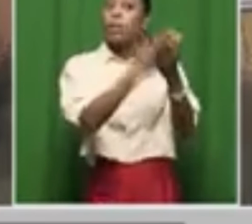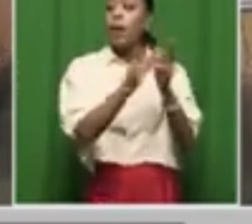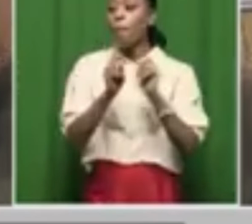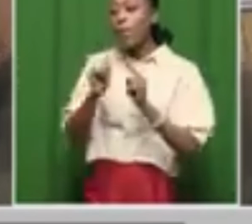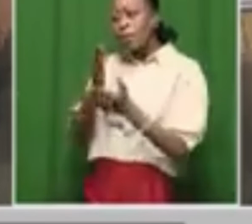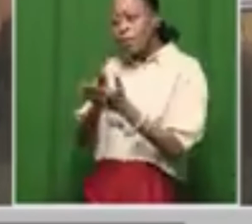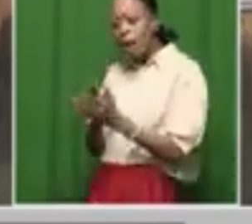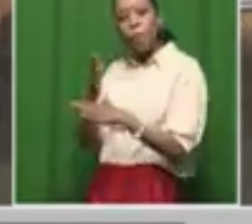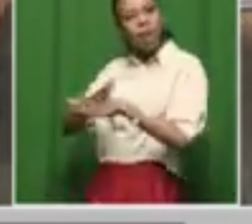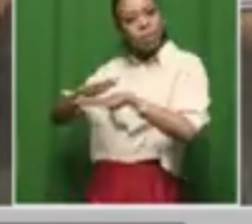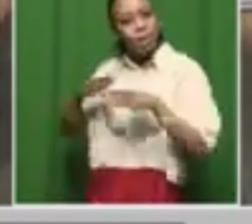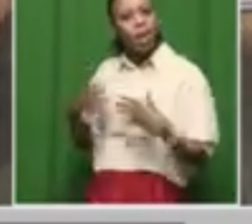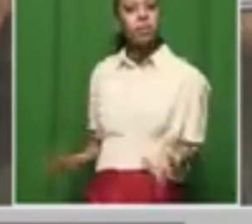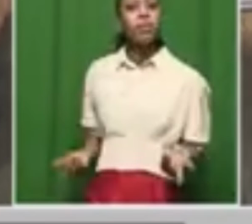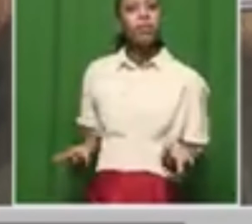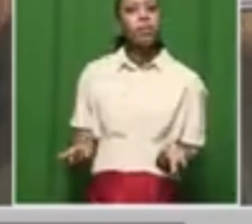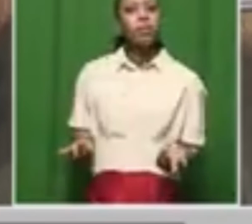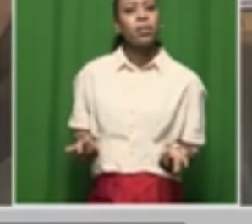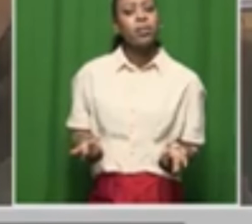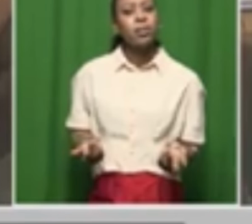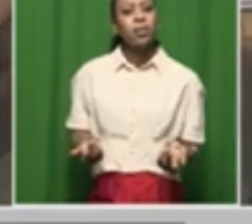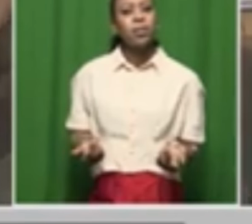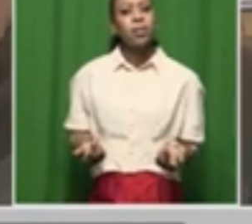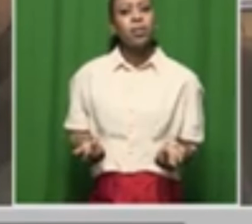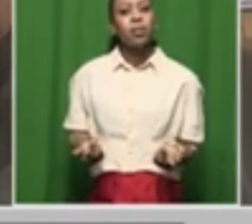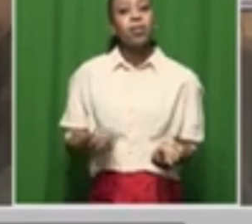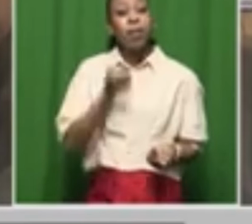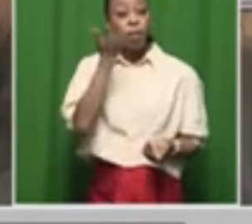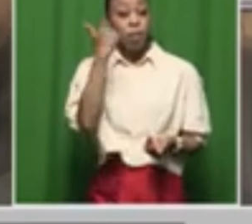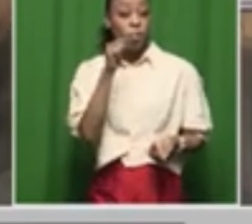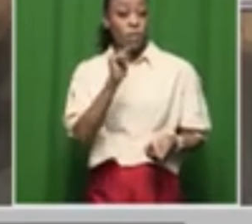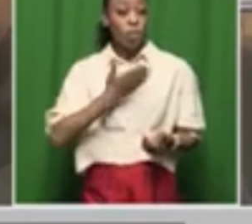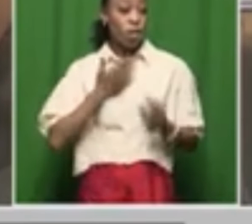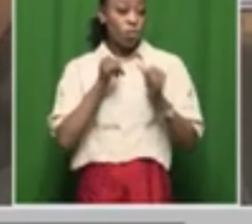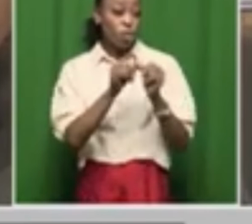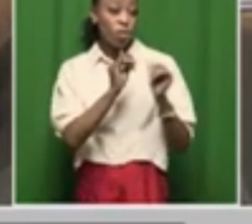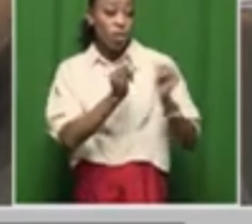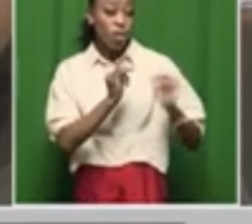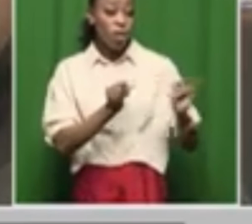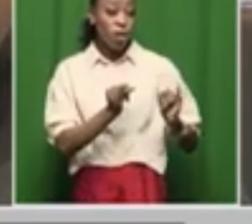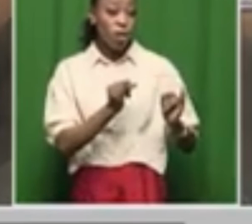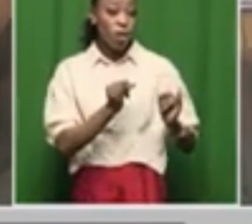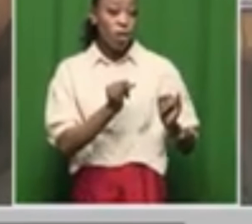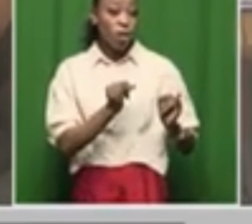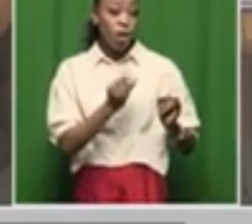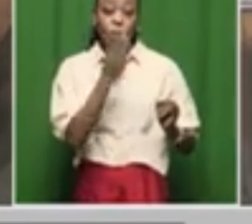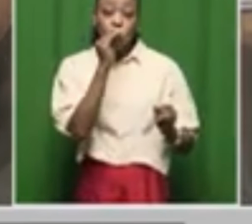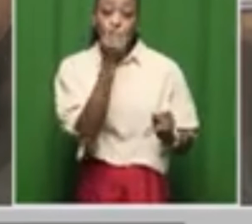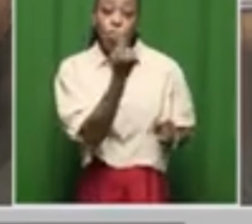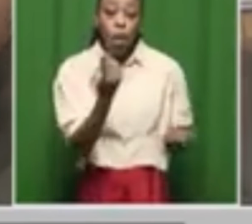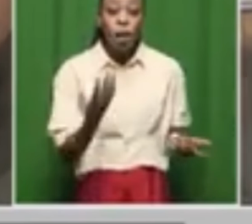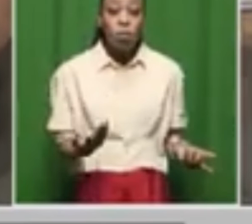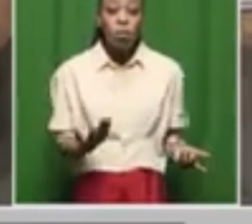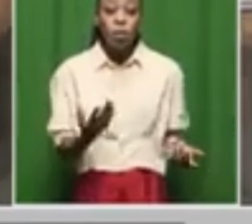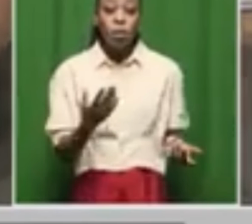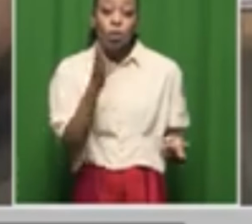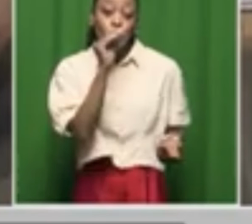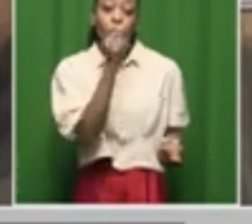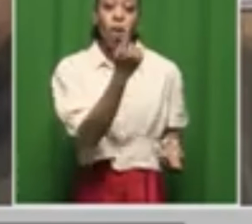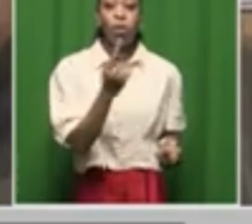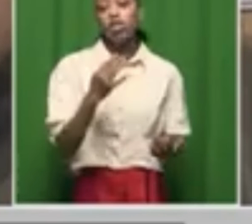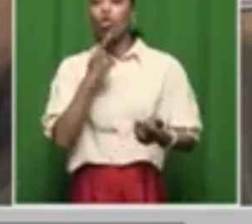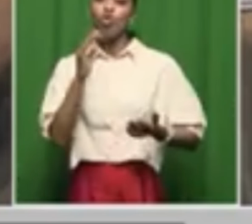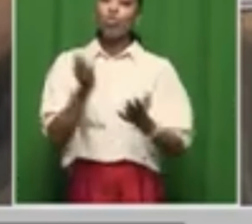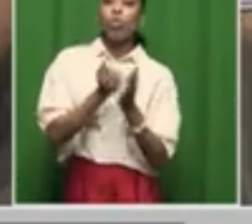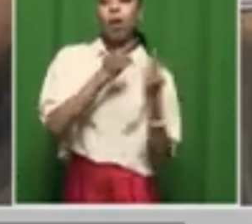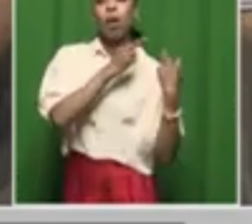work for millions. Leanne, do you want to continue this interview by speaking alone? No, please, and carry say on. You are holding me